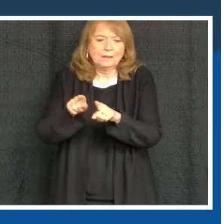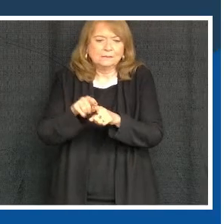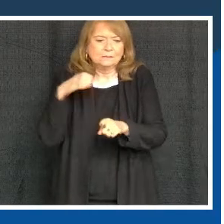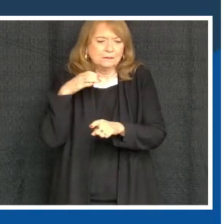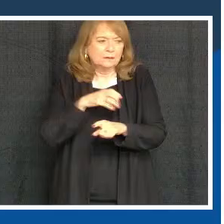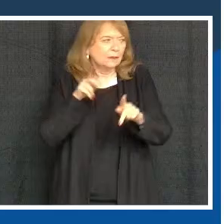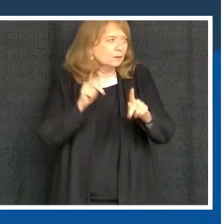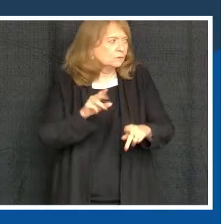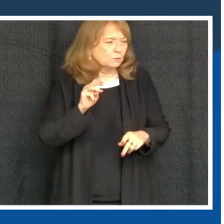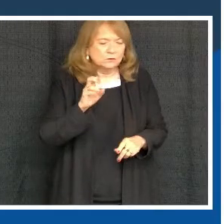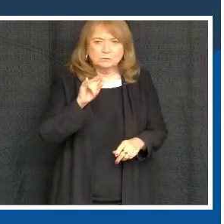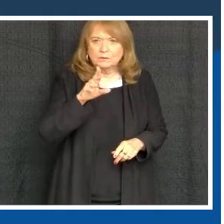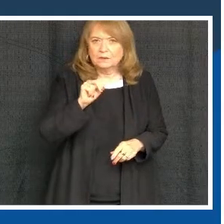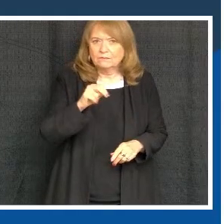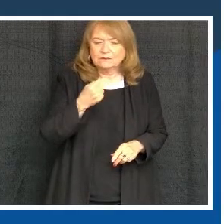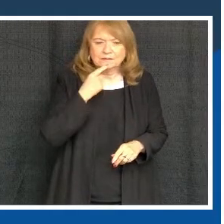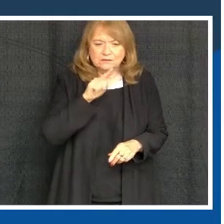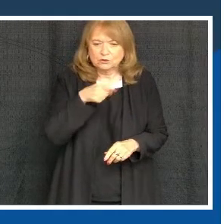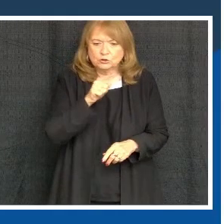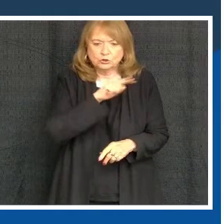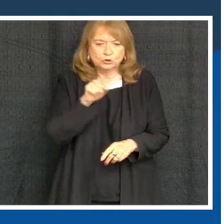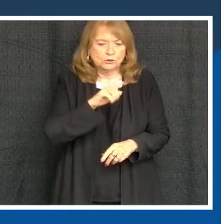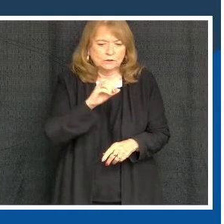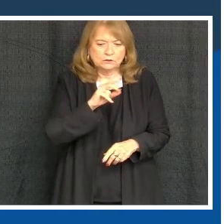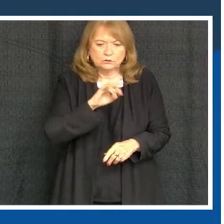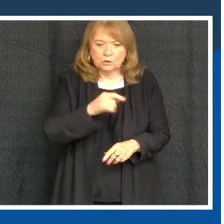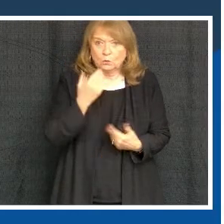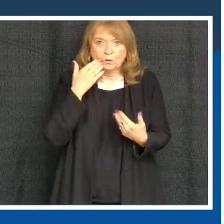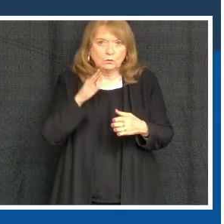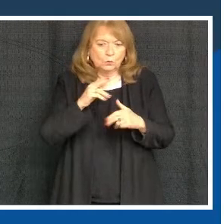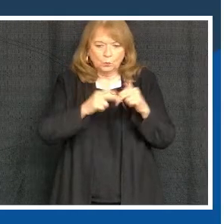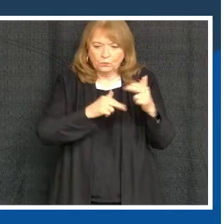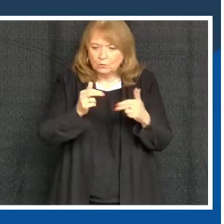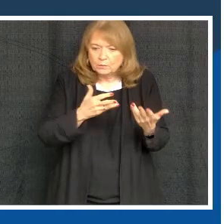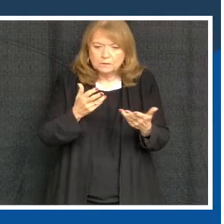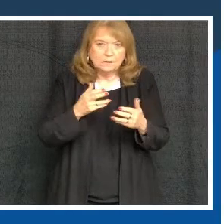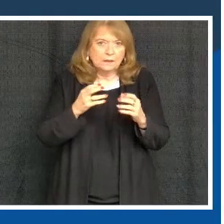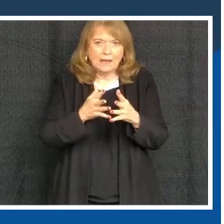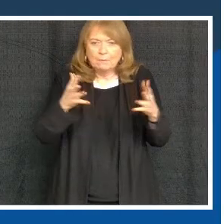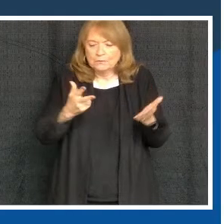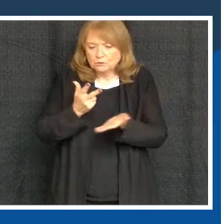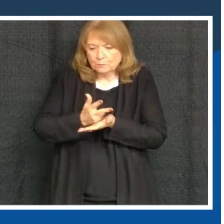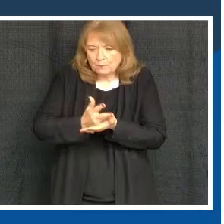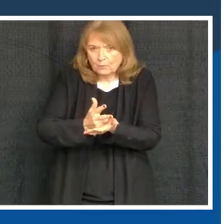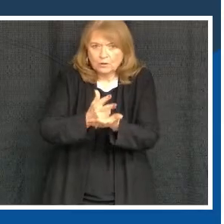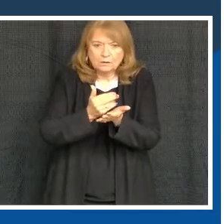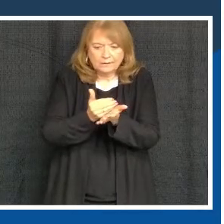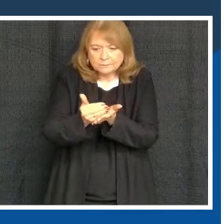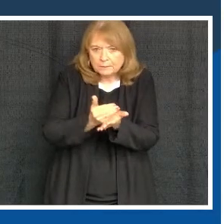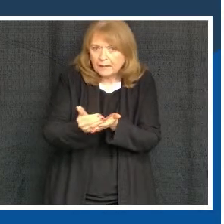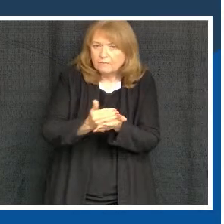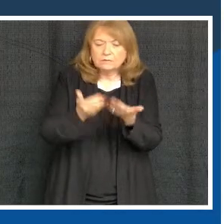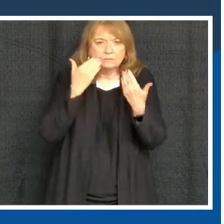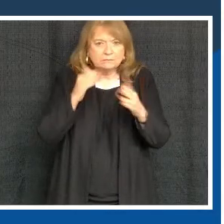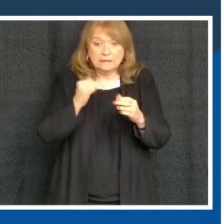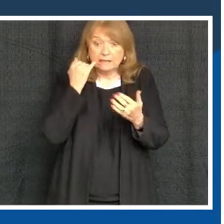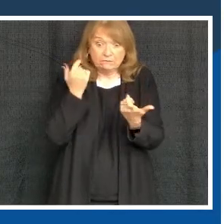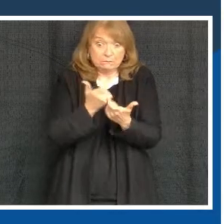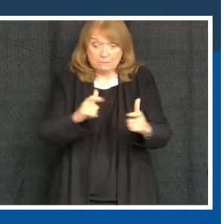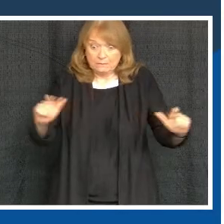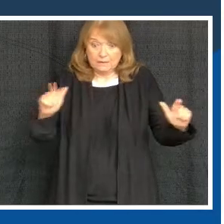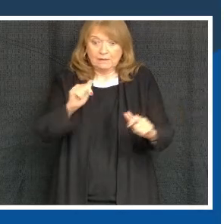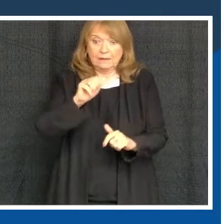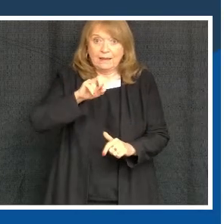noted, this is just a zoning. They haven't shown us the footprint of a building or parking lots. Obviously, if this entire site became asphalt, that'd be a huge concern for us.